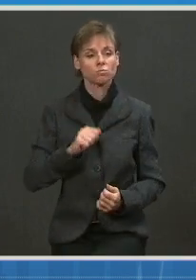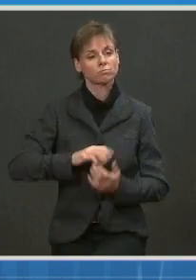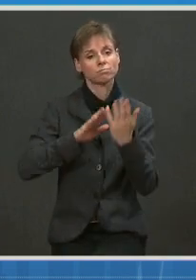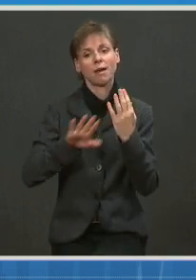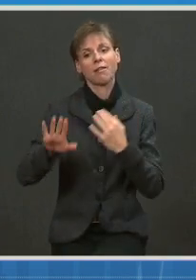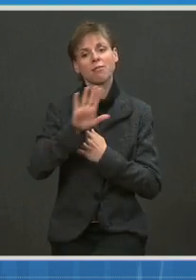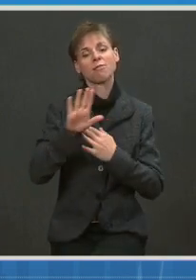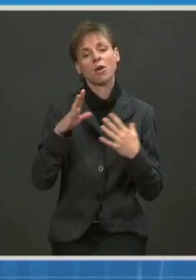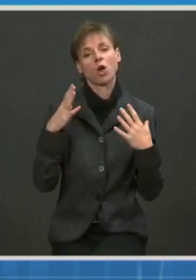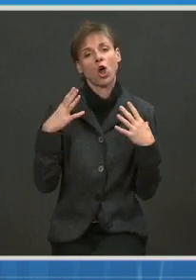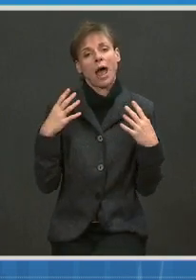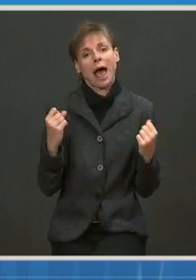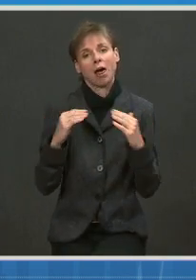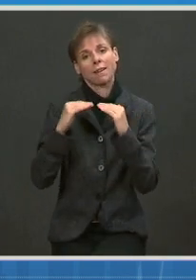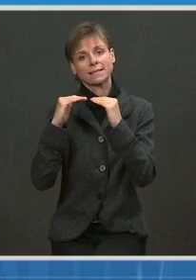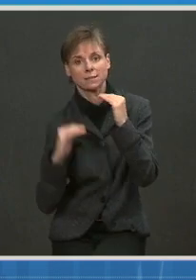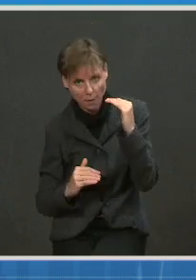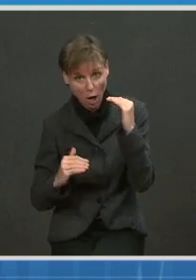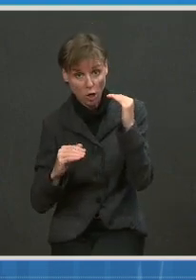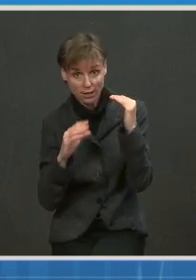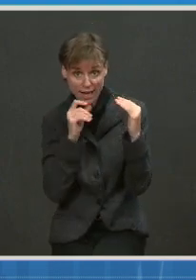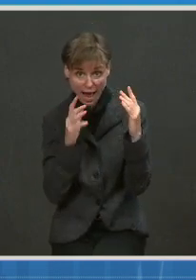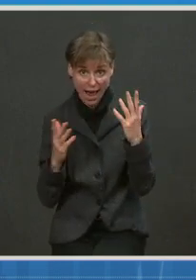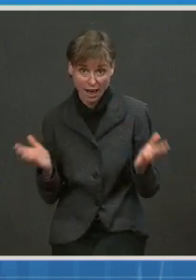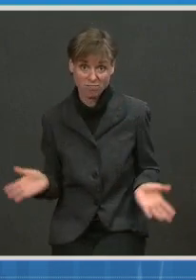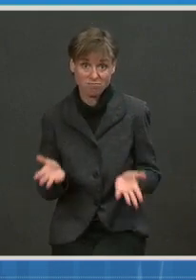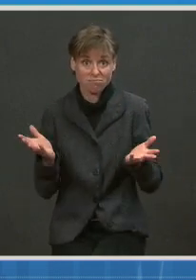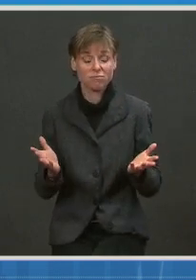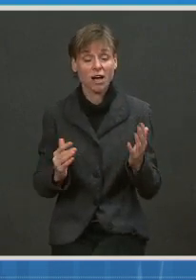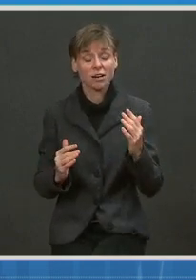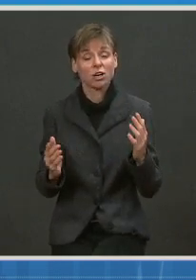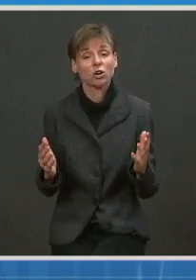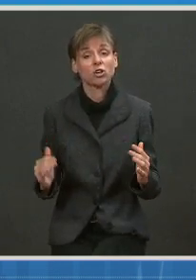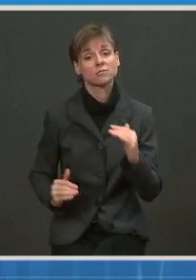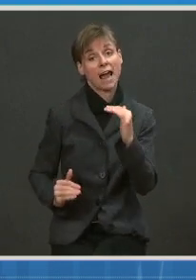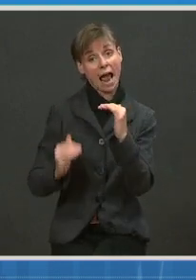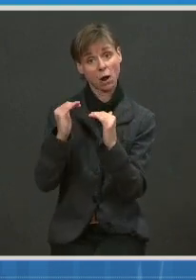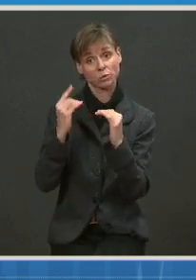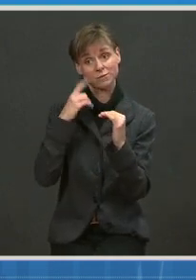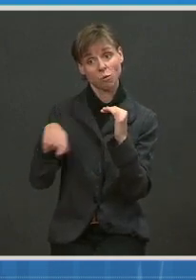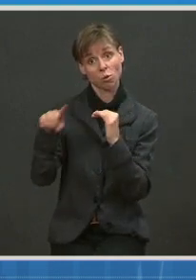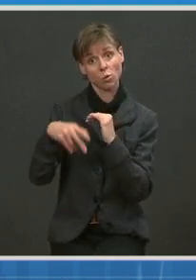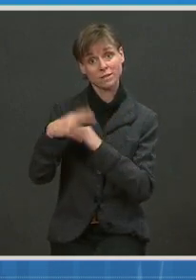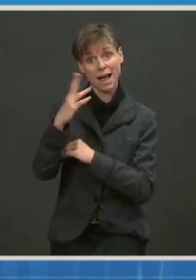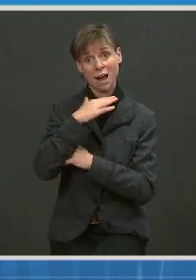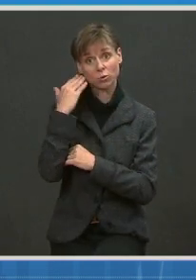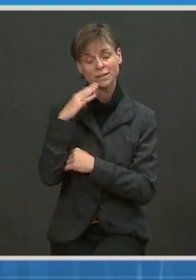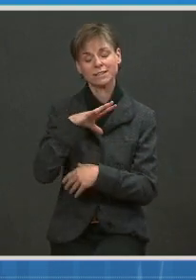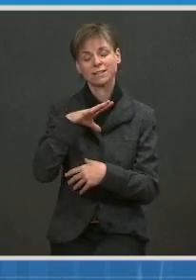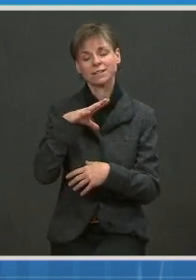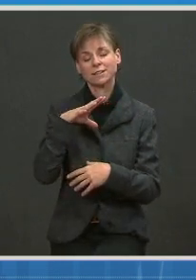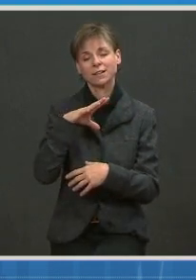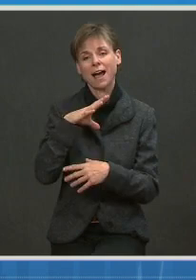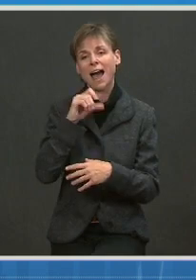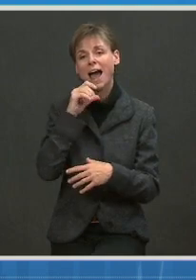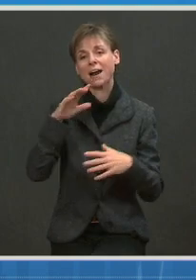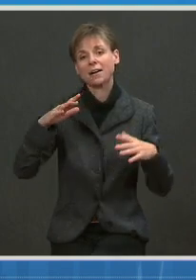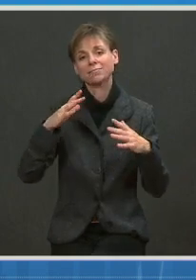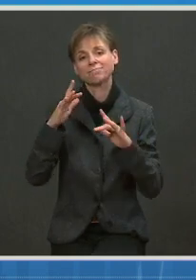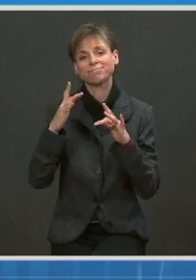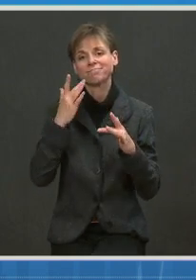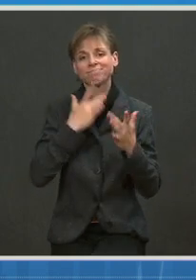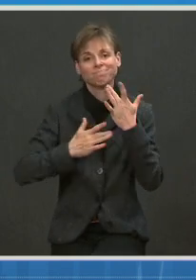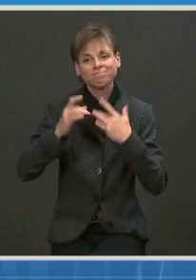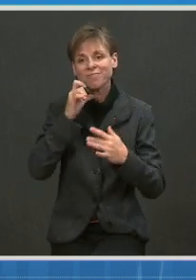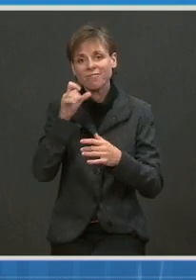advance health equity among people who are at high risk and underserved, including racial and ethnic minority groups and people living in